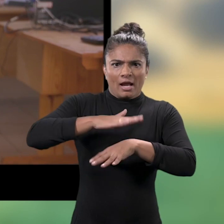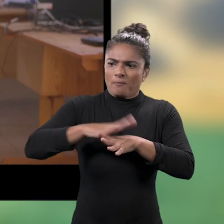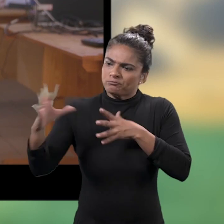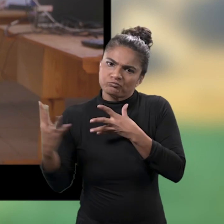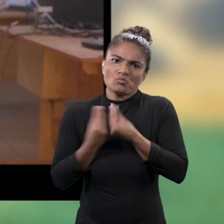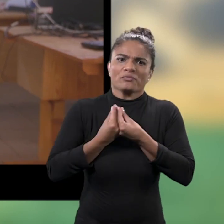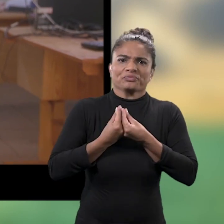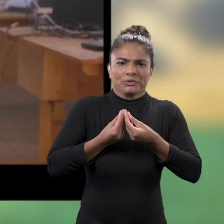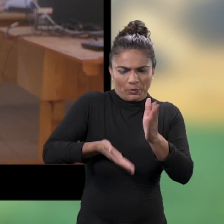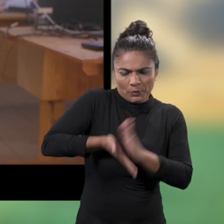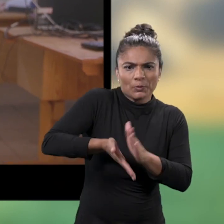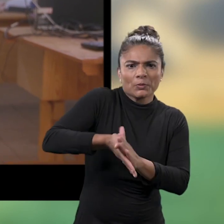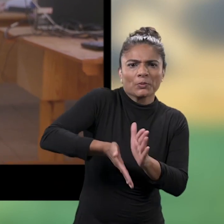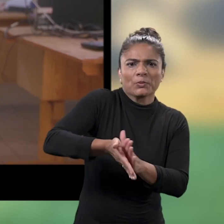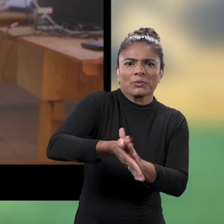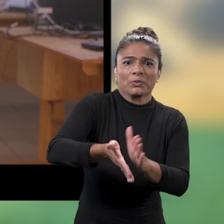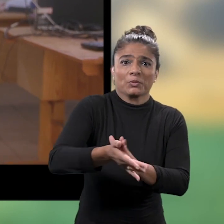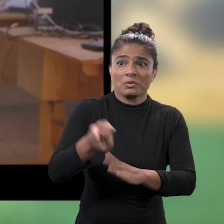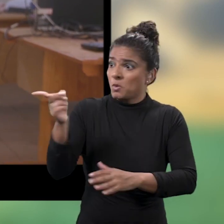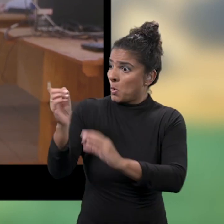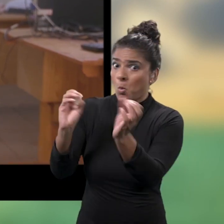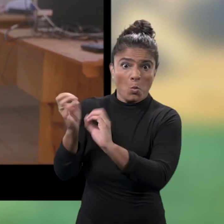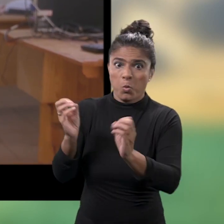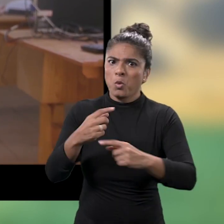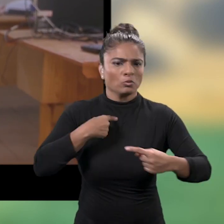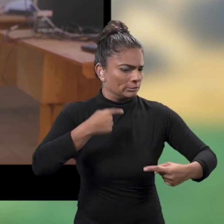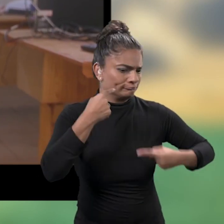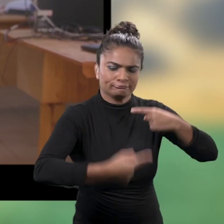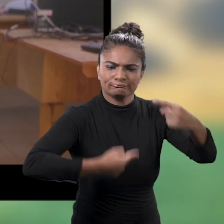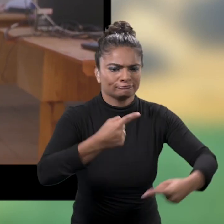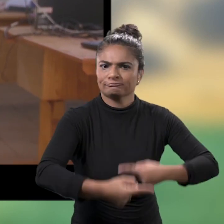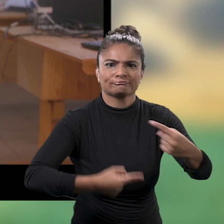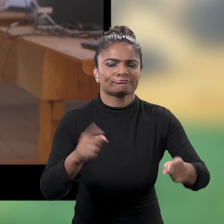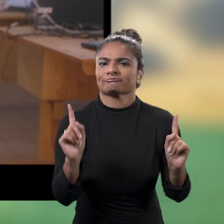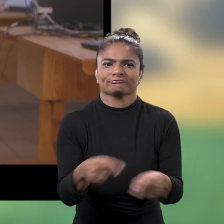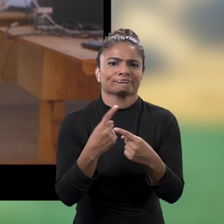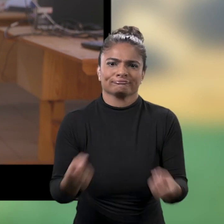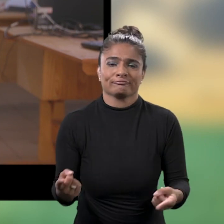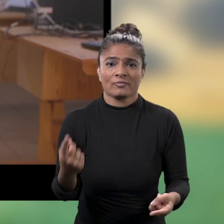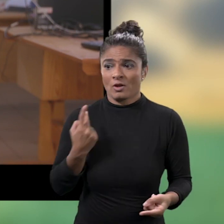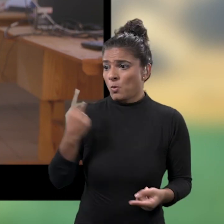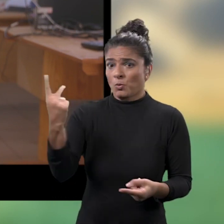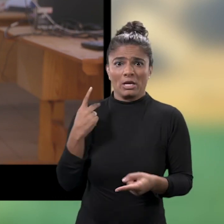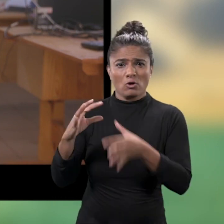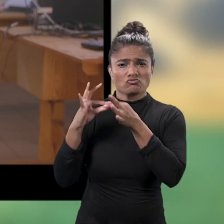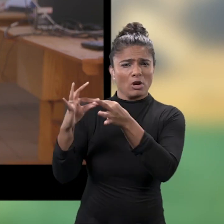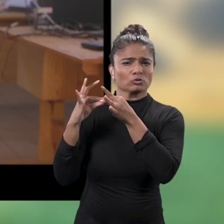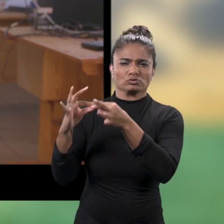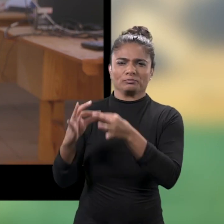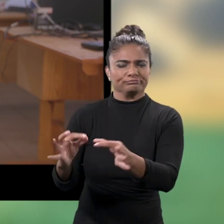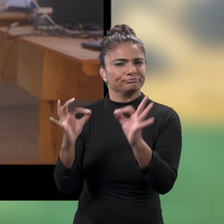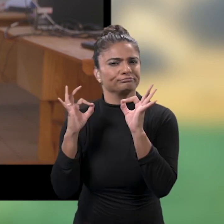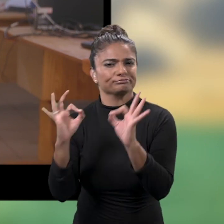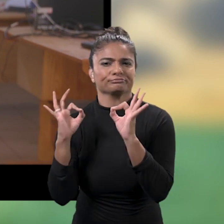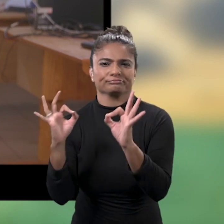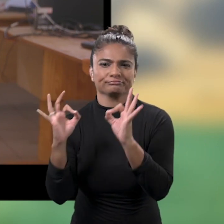abe nesikhathi nathi akhone ukusihelebha, angasipheleli ihliziyo. Sino-relationship obuhle khulu